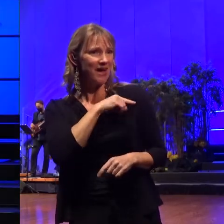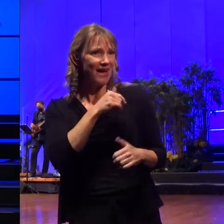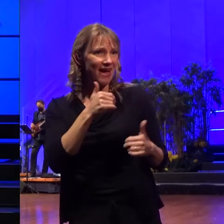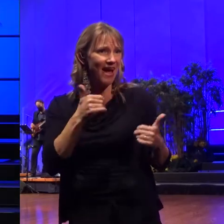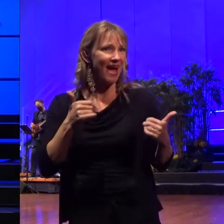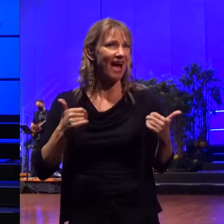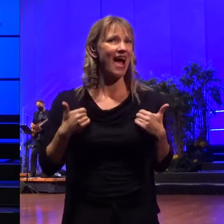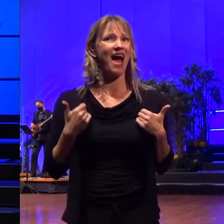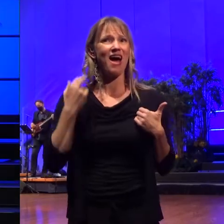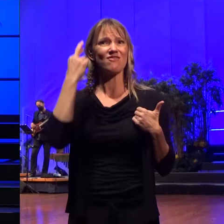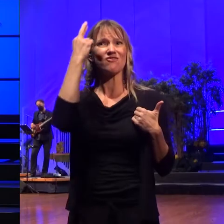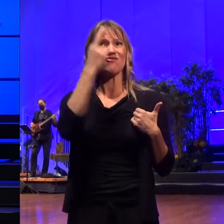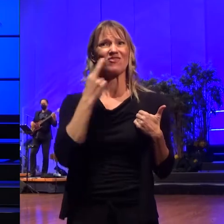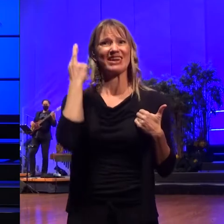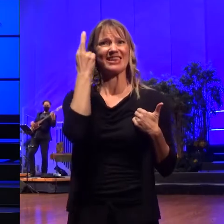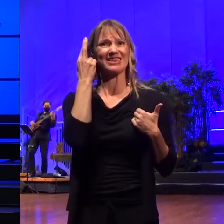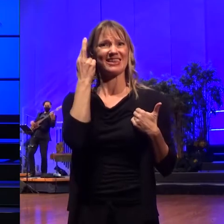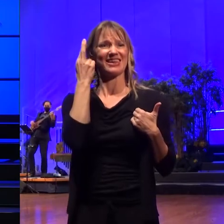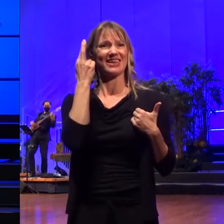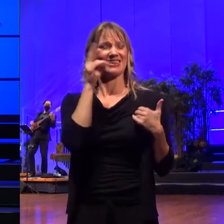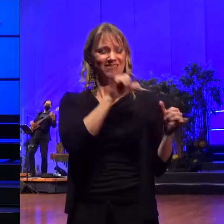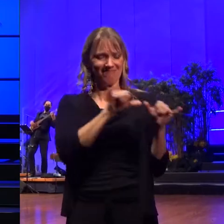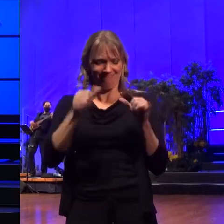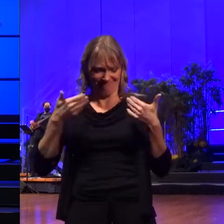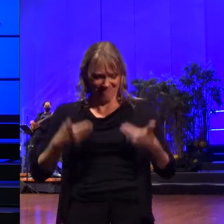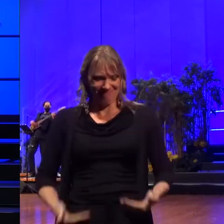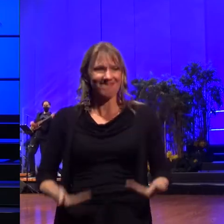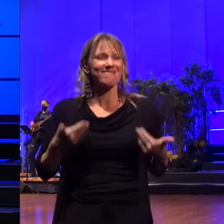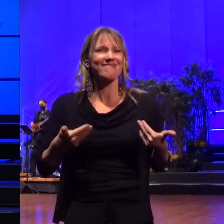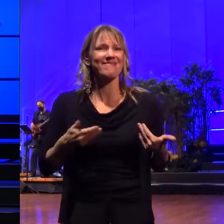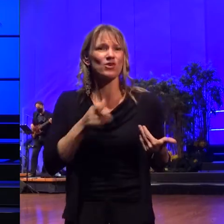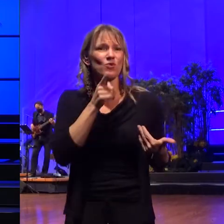for being this way.